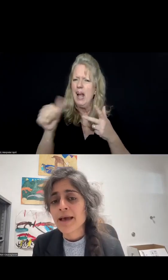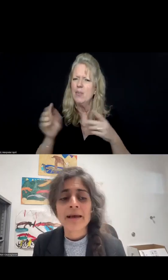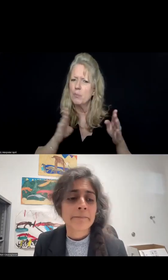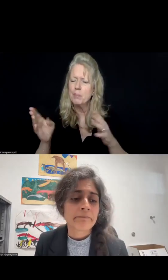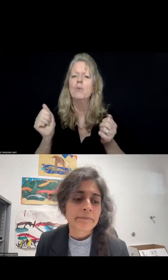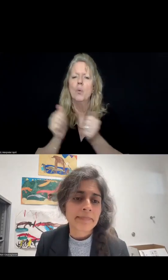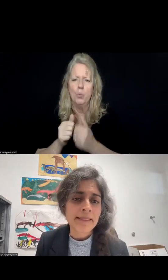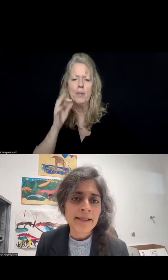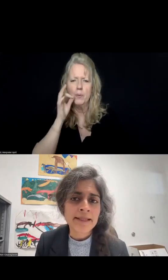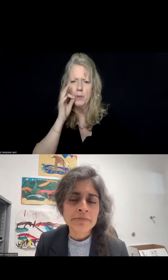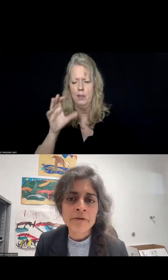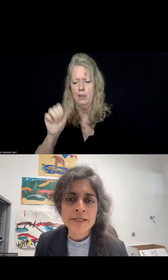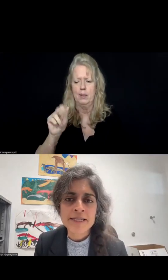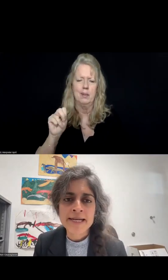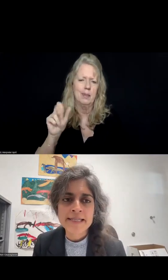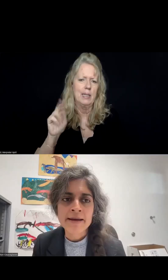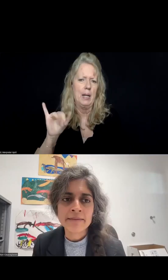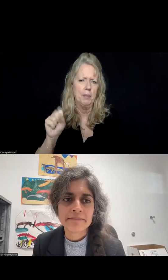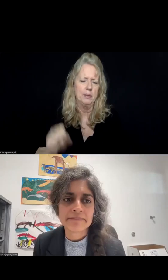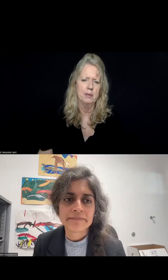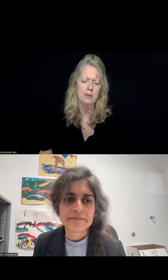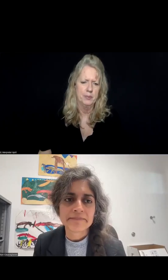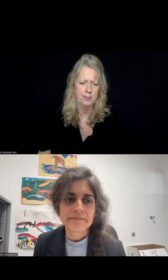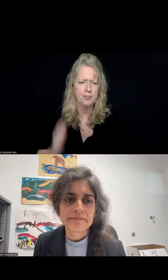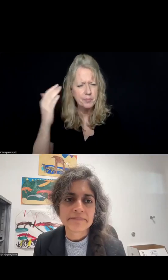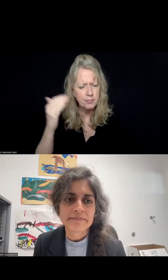cannabis. Let's move on to the next slide.